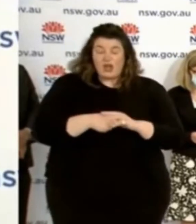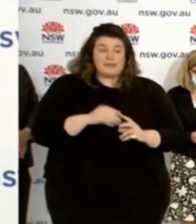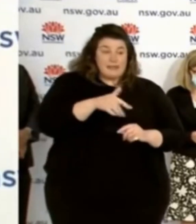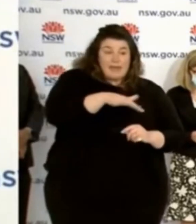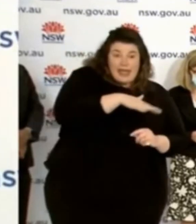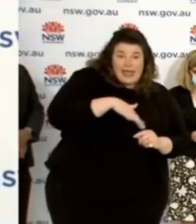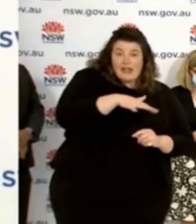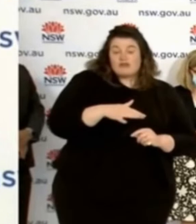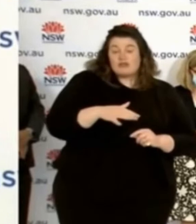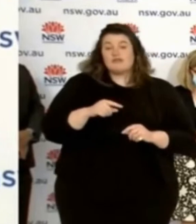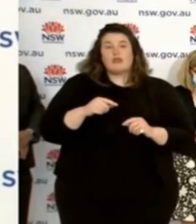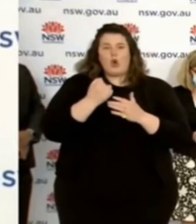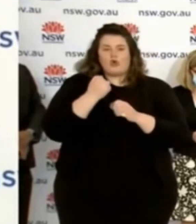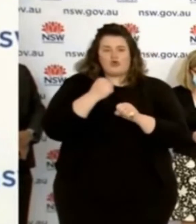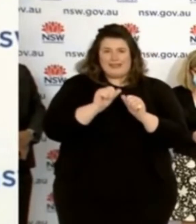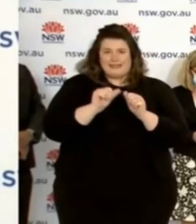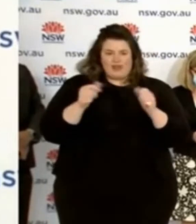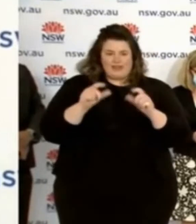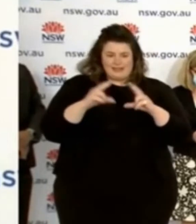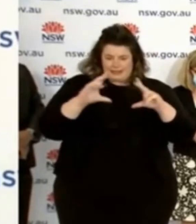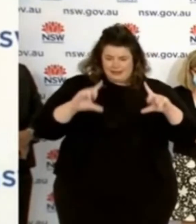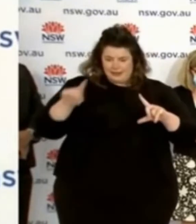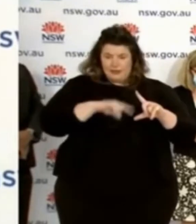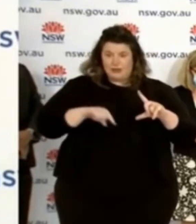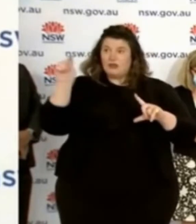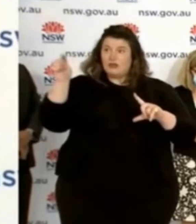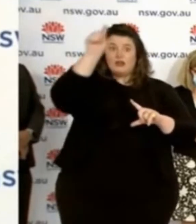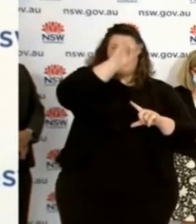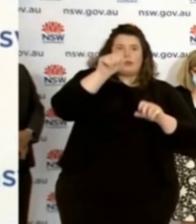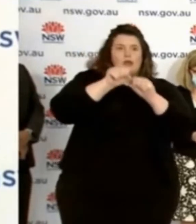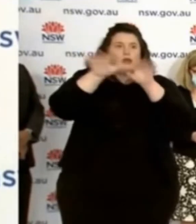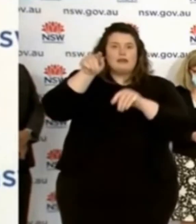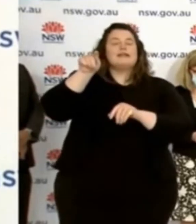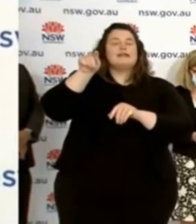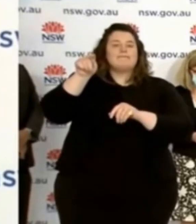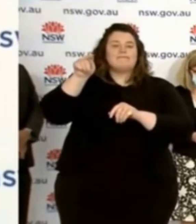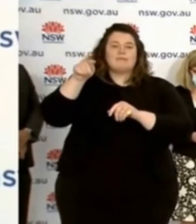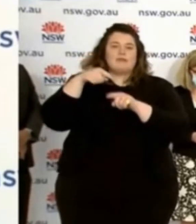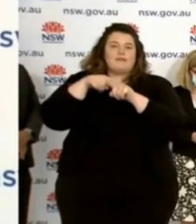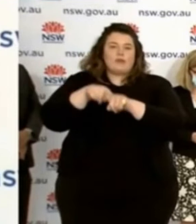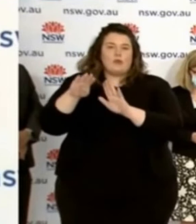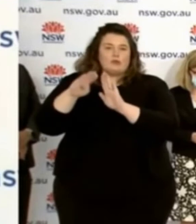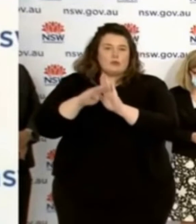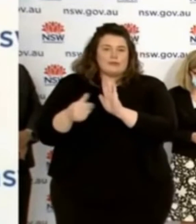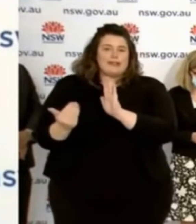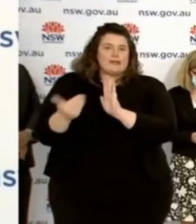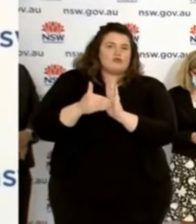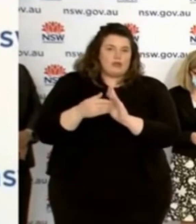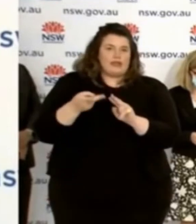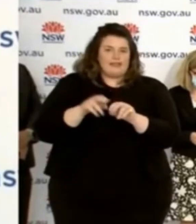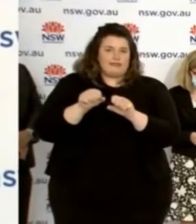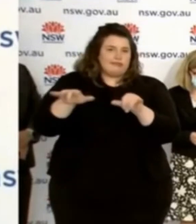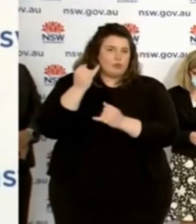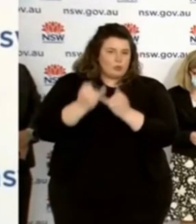towns or cities outside of Greater Sydney even who haven't had any outbreaks and experience an outbreak may have to come under that condition, and I just want to make that very clear.